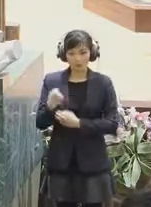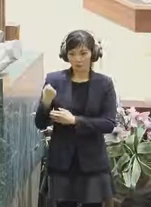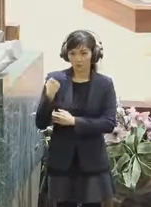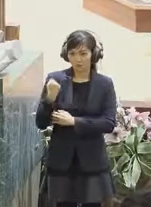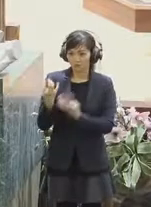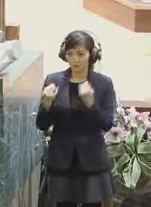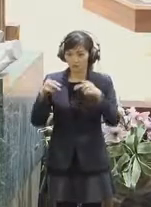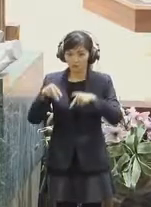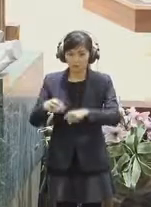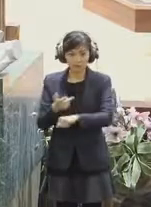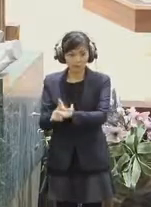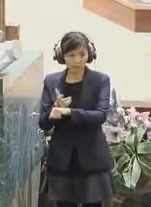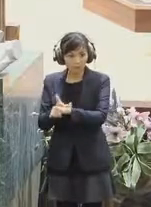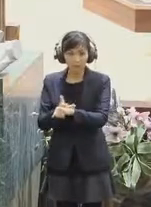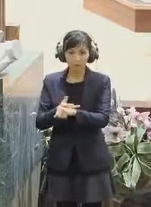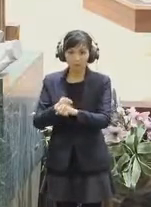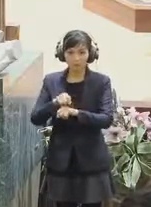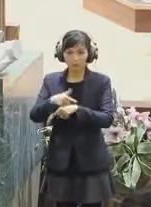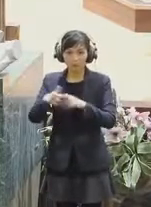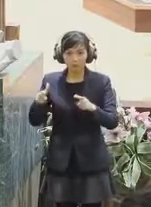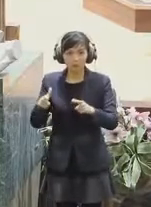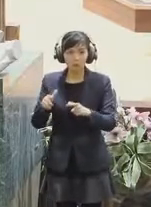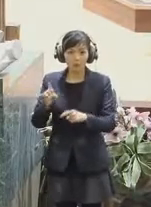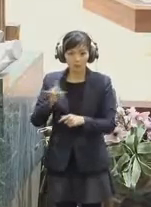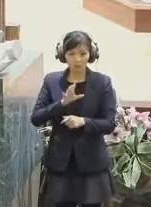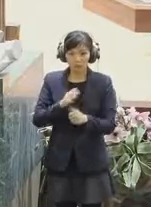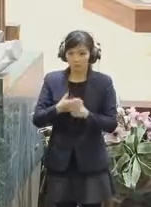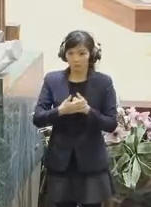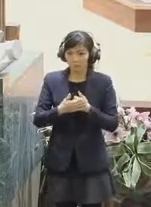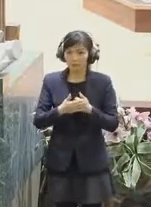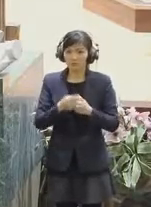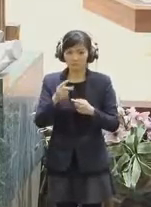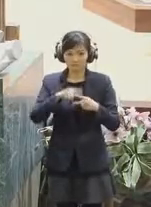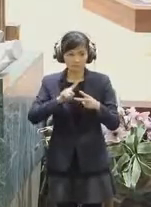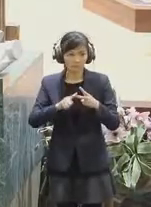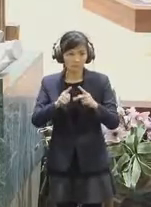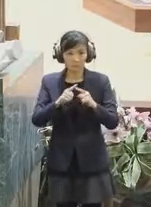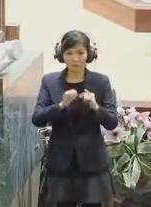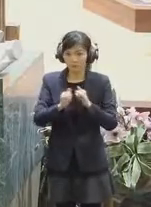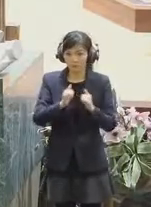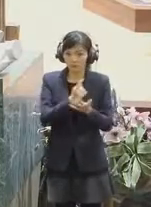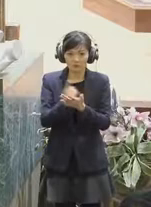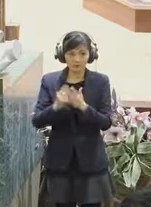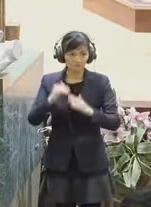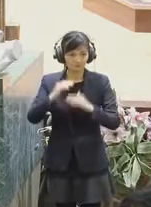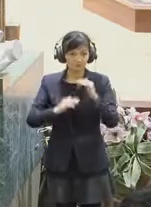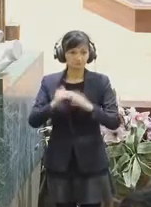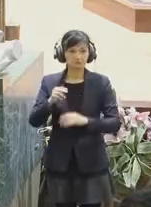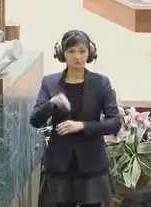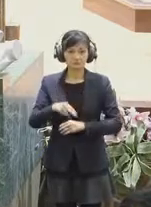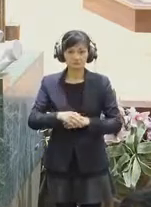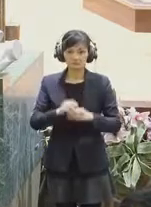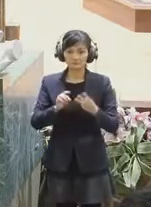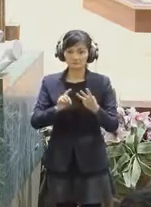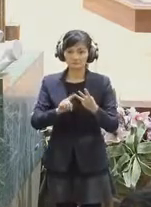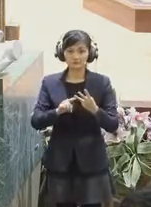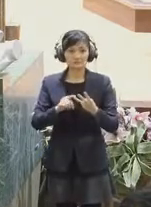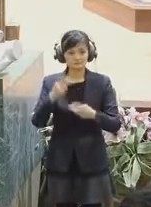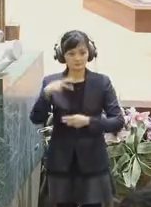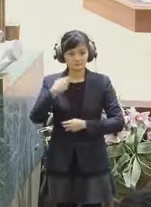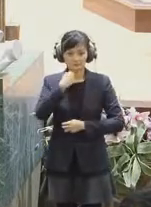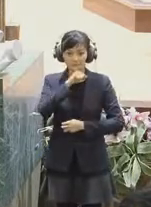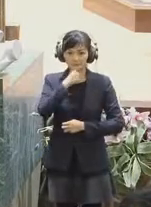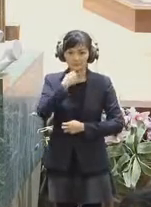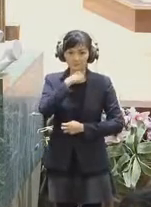GovZero. Taiwan has received a lot of applause and attention for this, and I would also like to